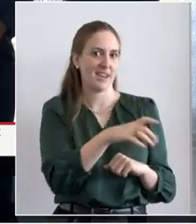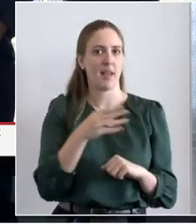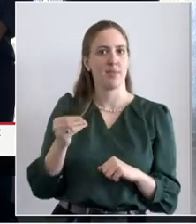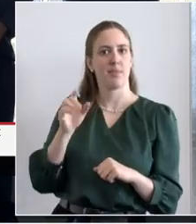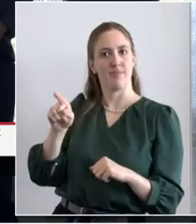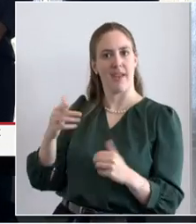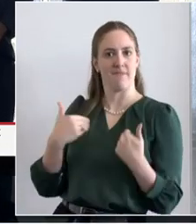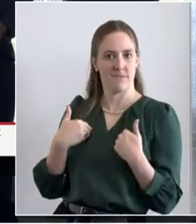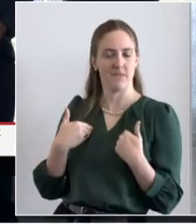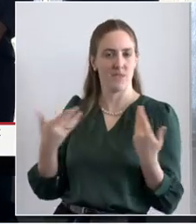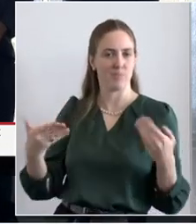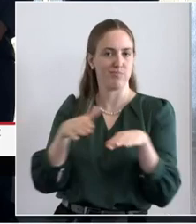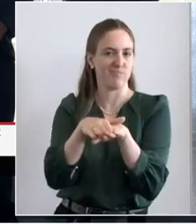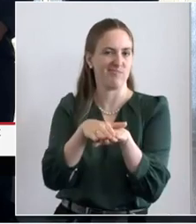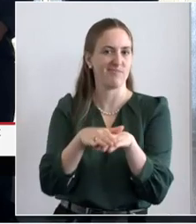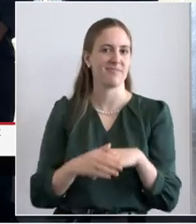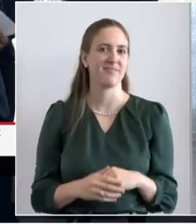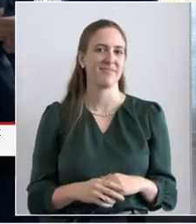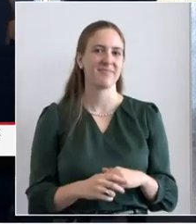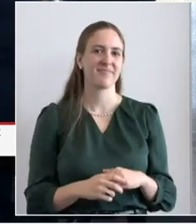need.